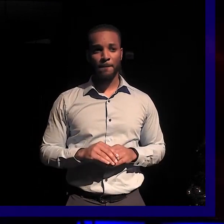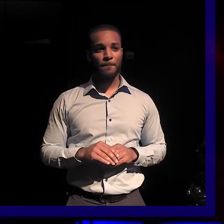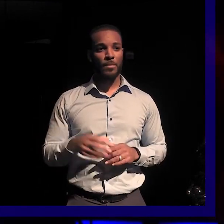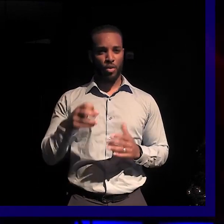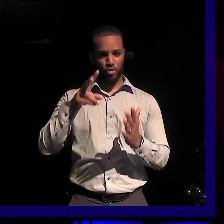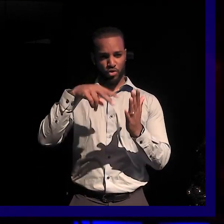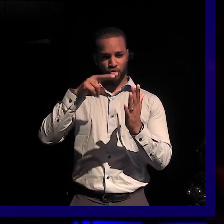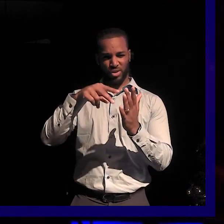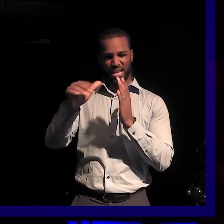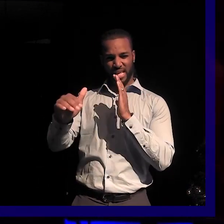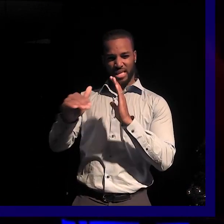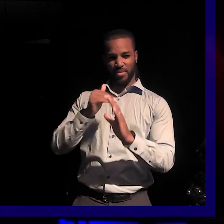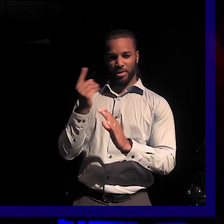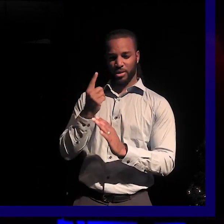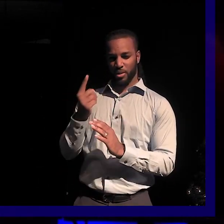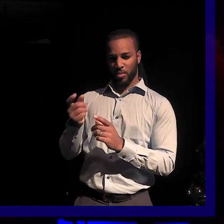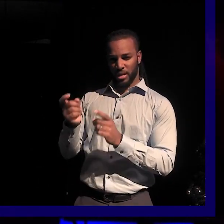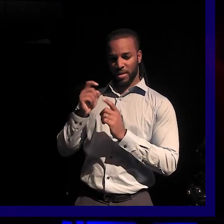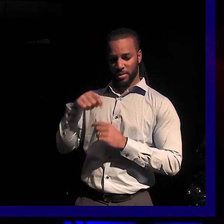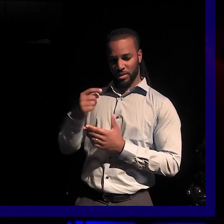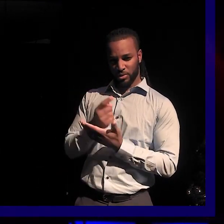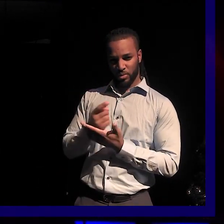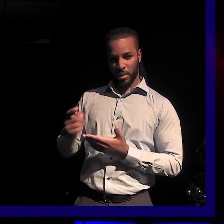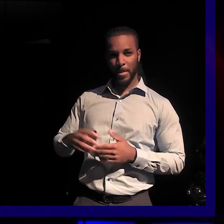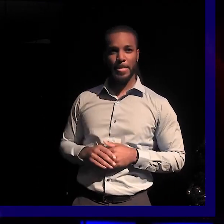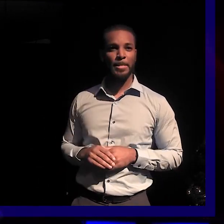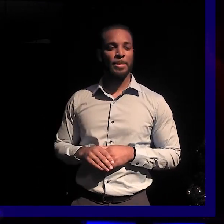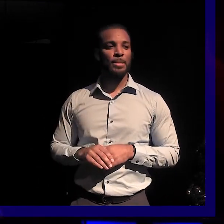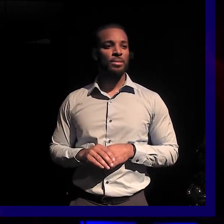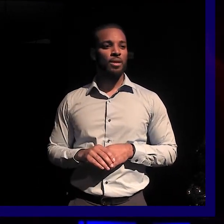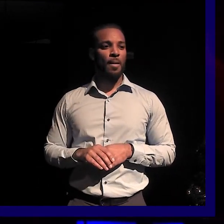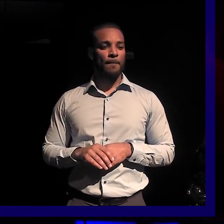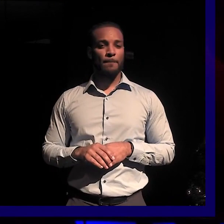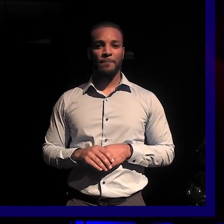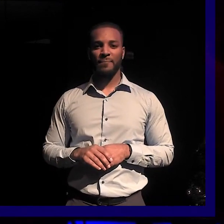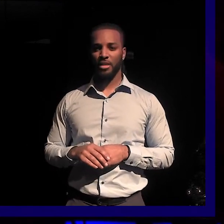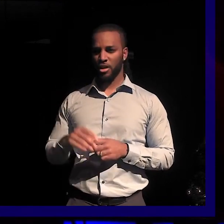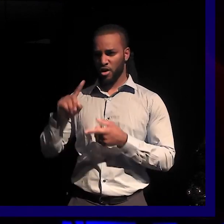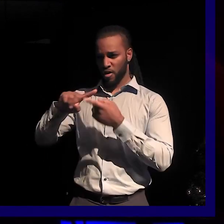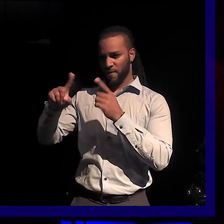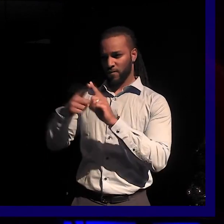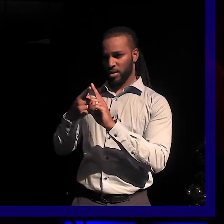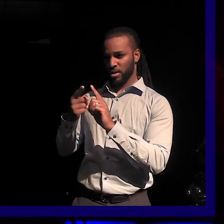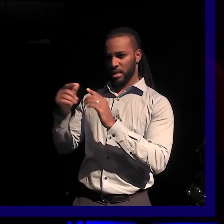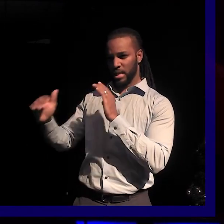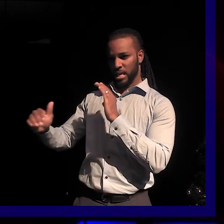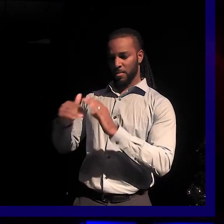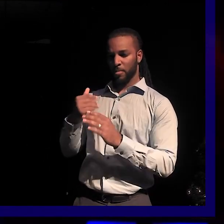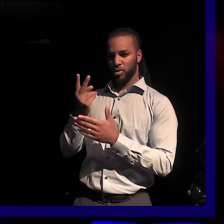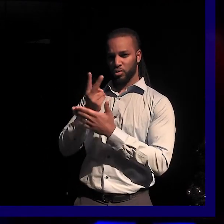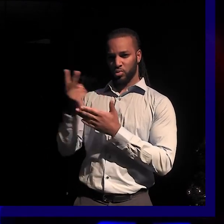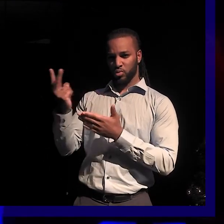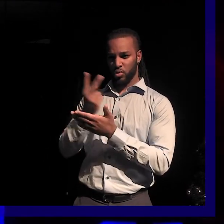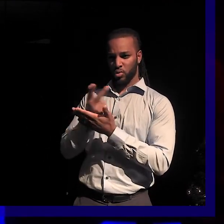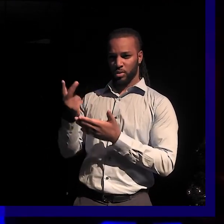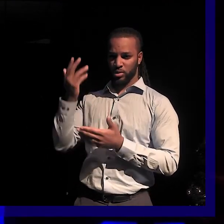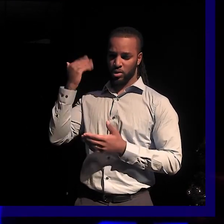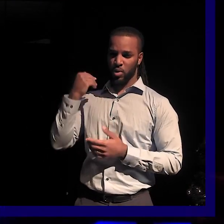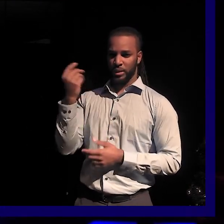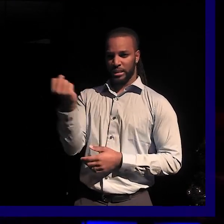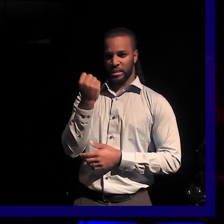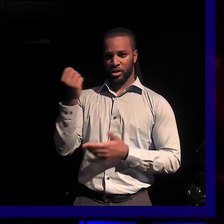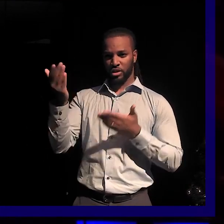I want to read this email that I got this week, and then we're going to step into worship. A friend wrote me this. 2 or 3 weeks ago, at the end of the Saturday